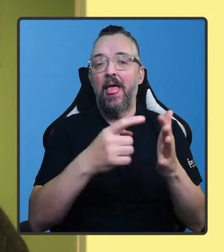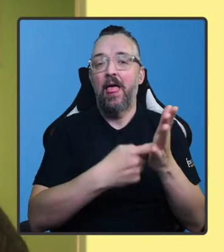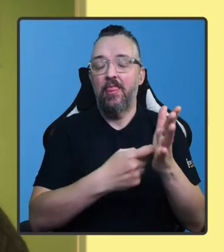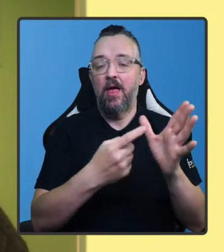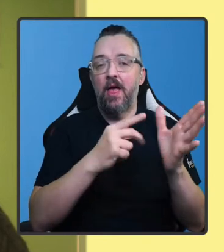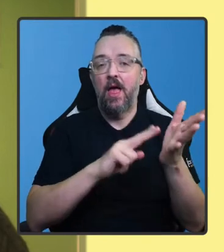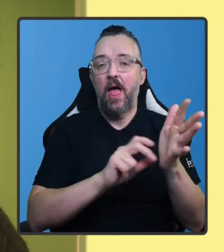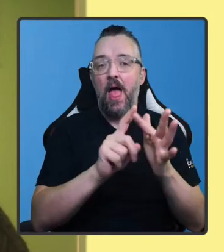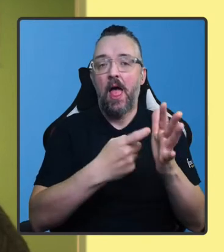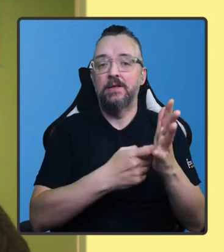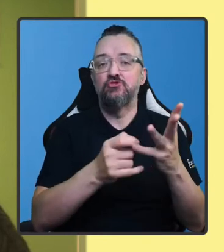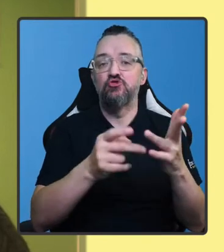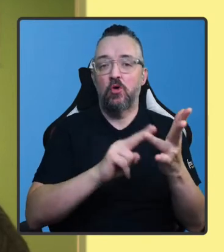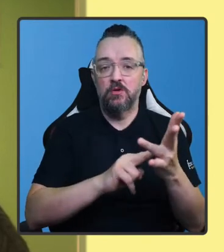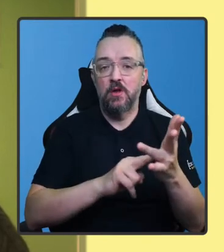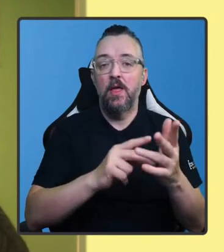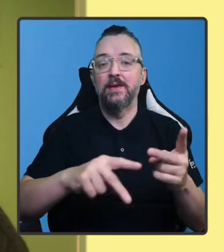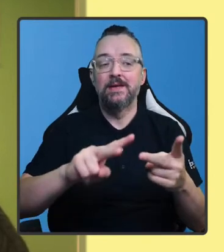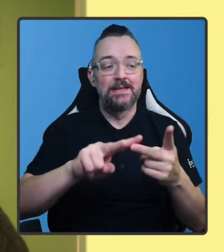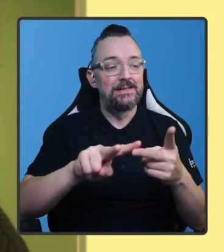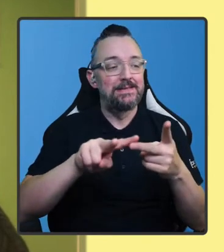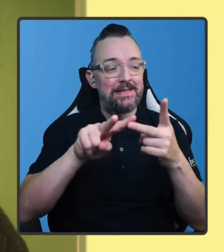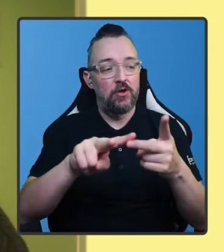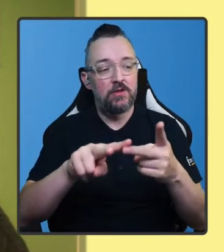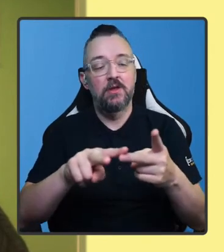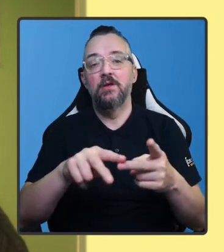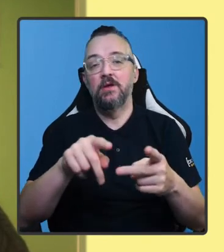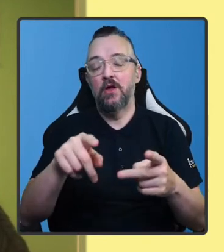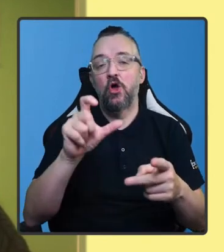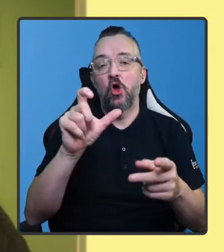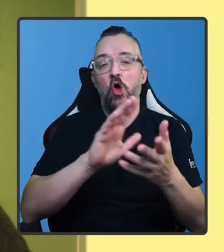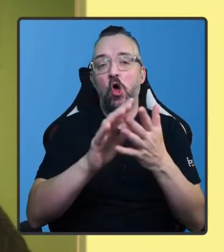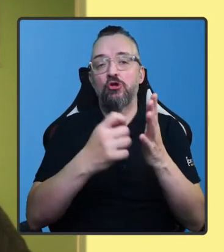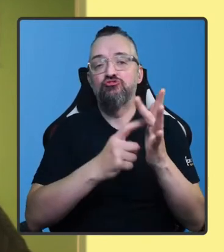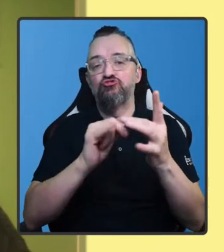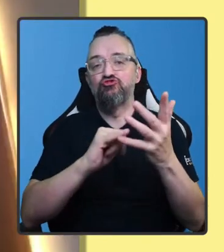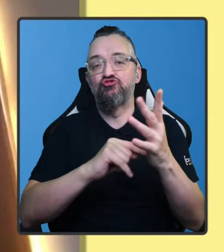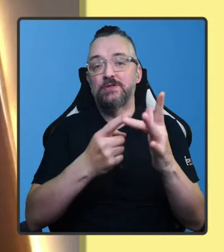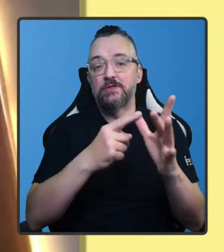Councillor Christian Allard. So welcome to Heather and Christian.